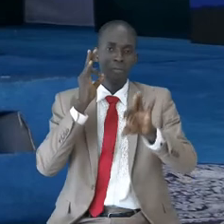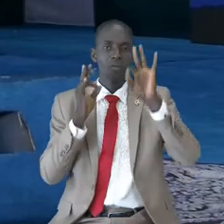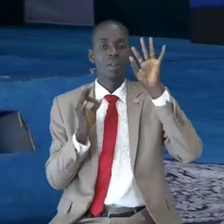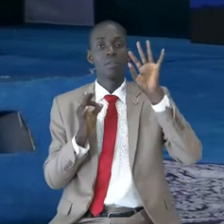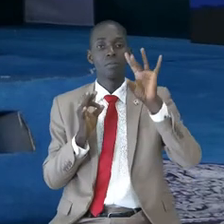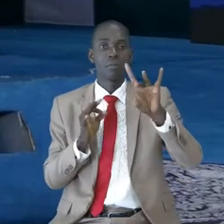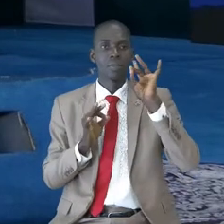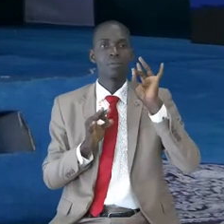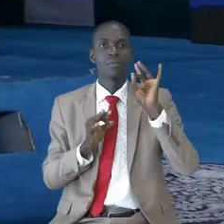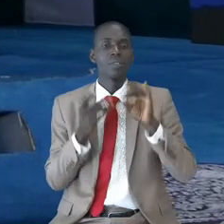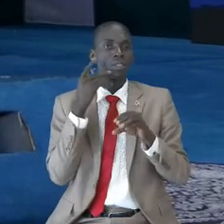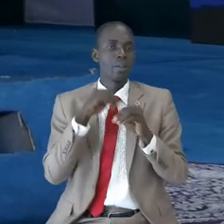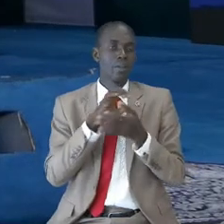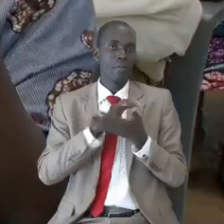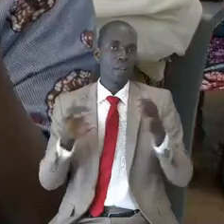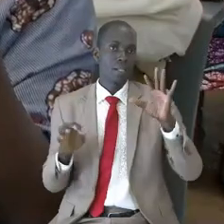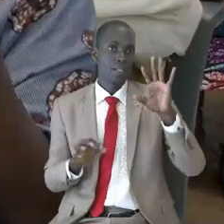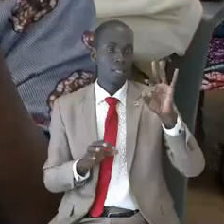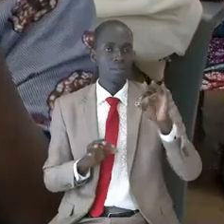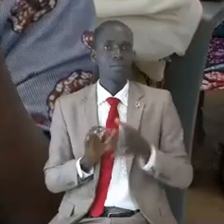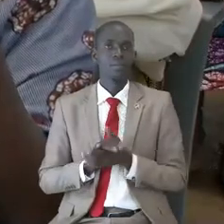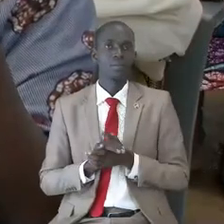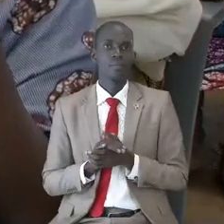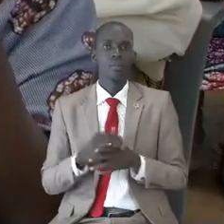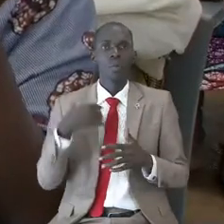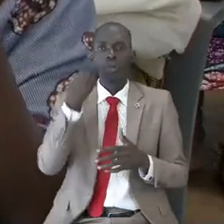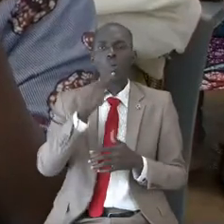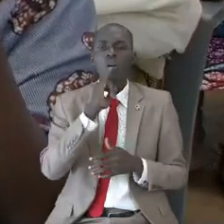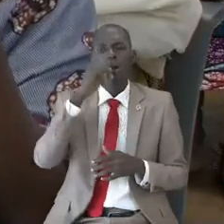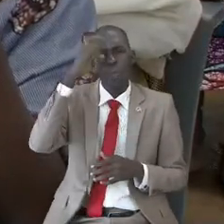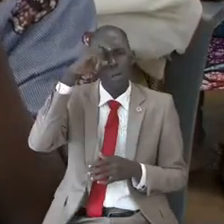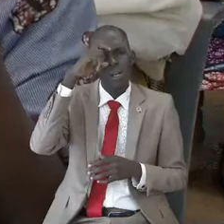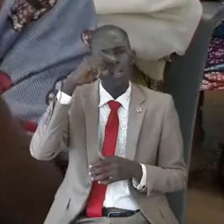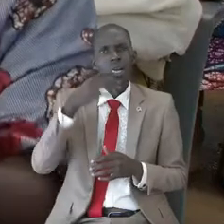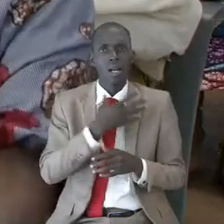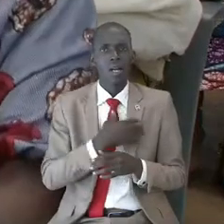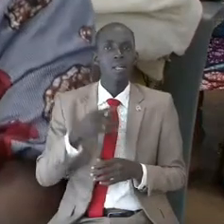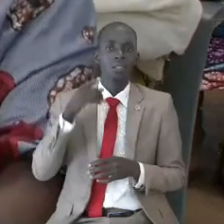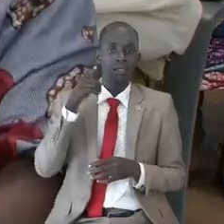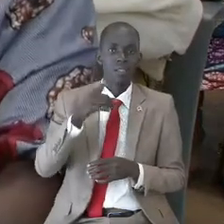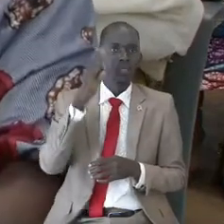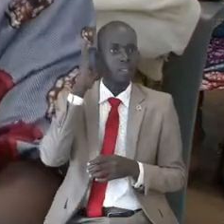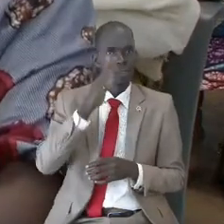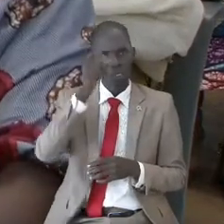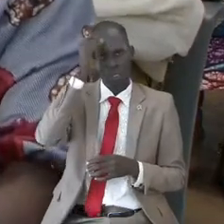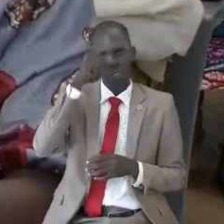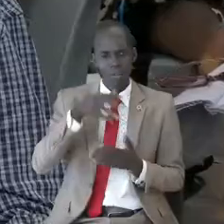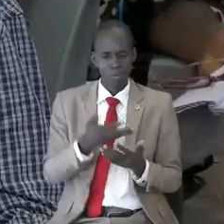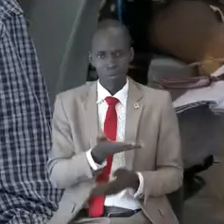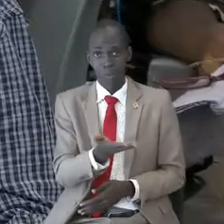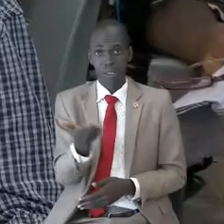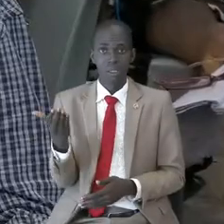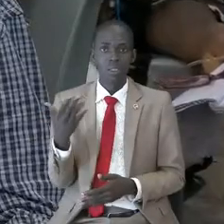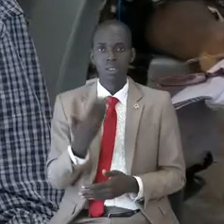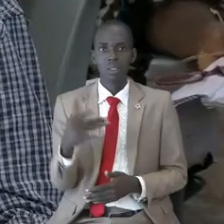at verse 9. In verse 9, who is wise? And he shall understand these things,